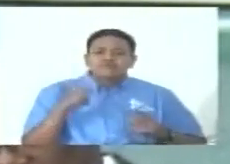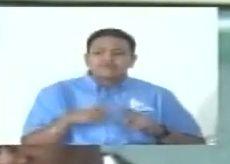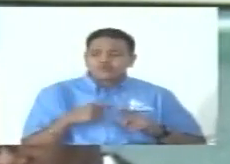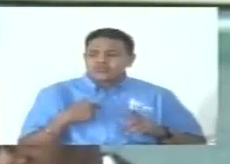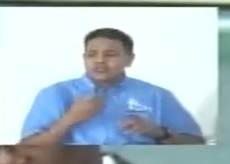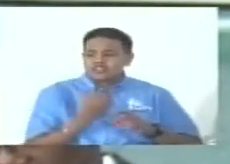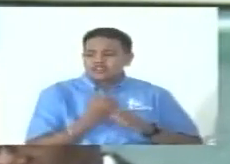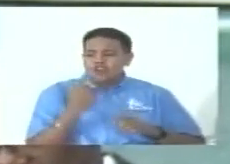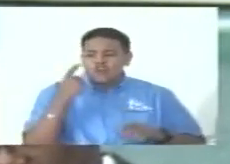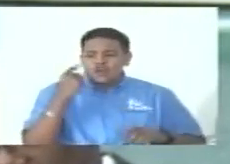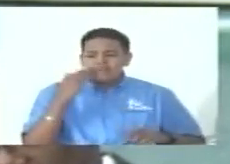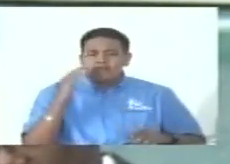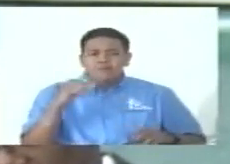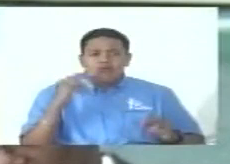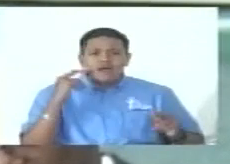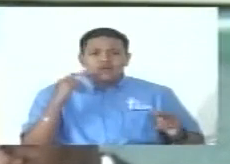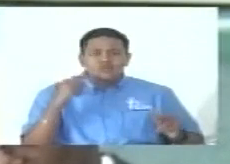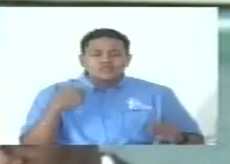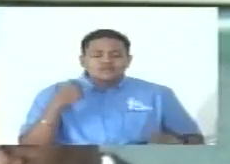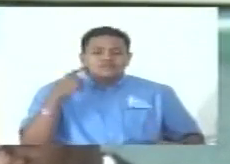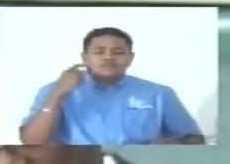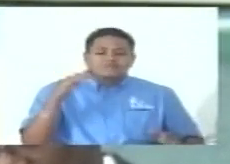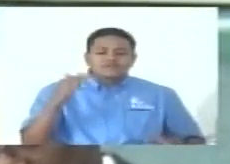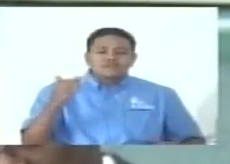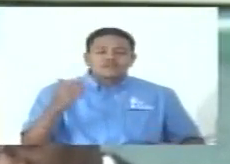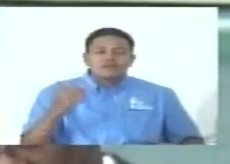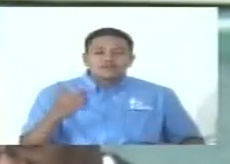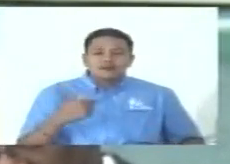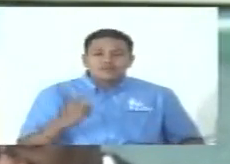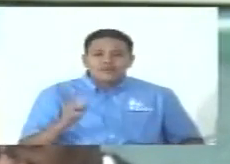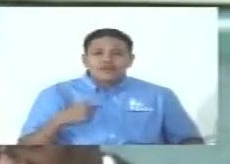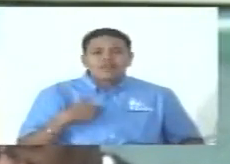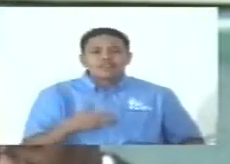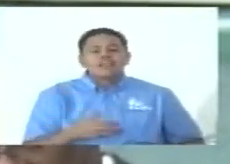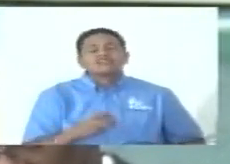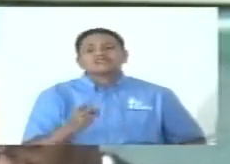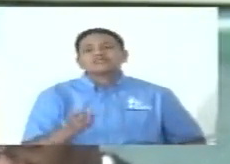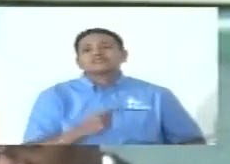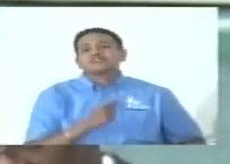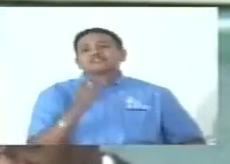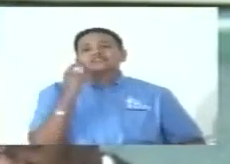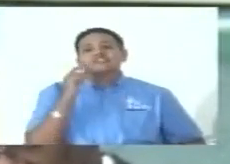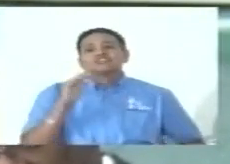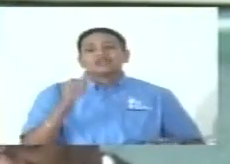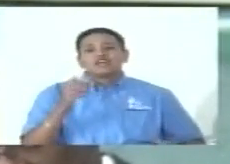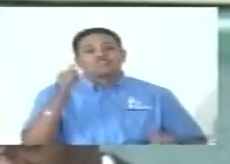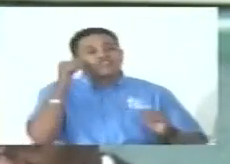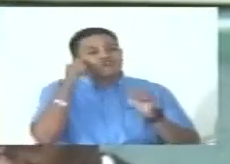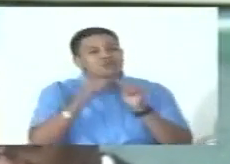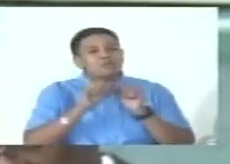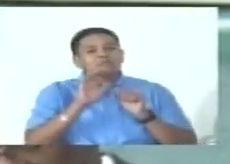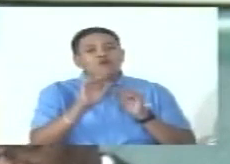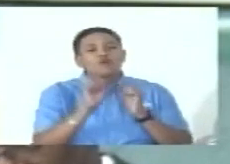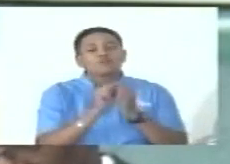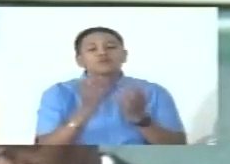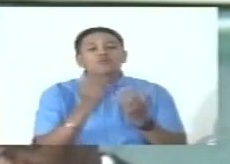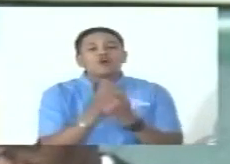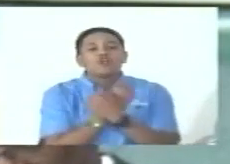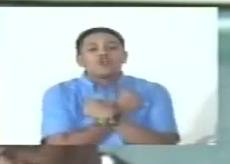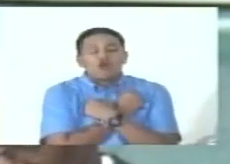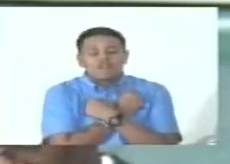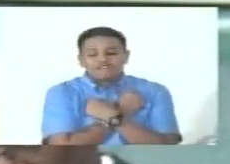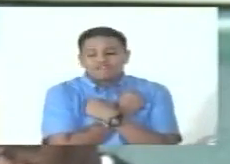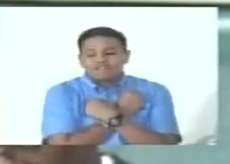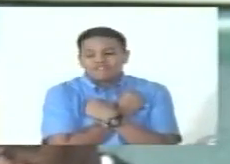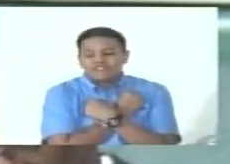bad news. And we encourage her constituents, remember her with love.